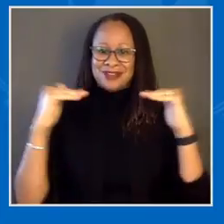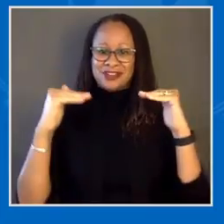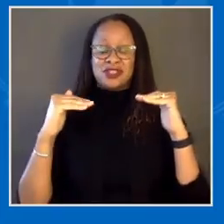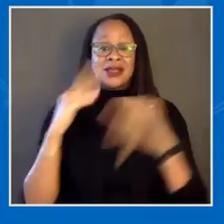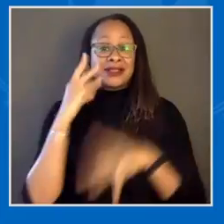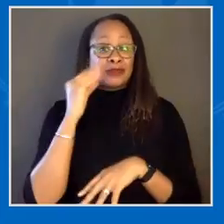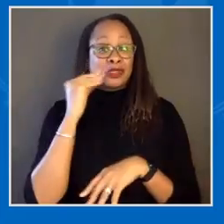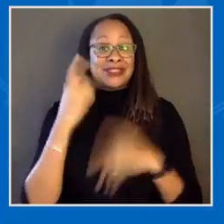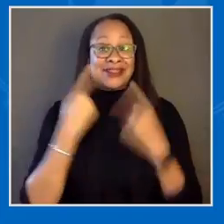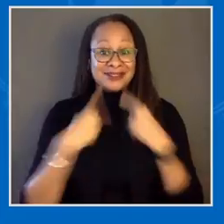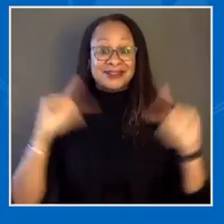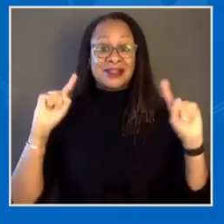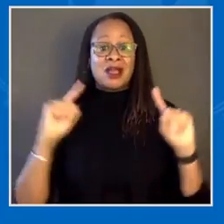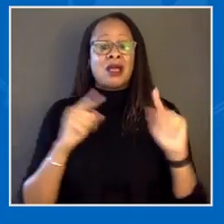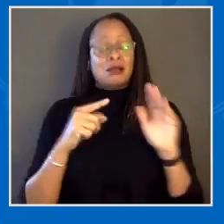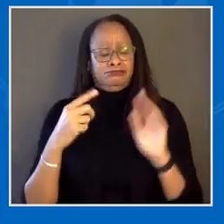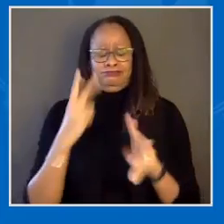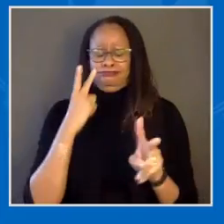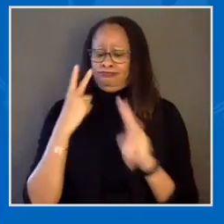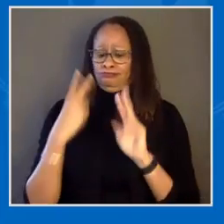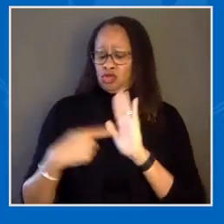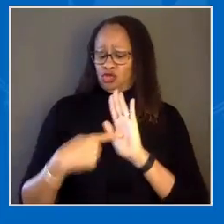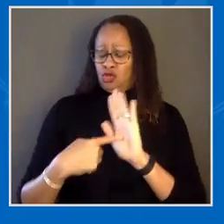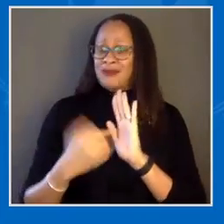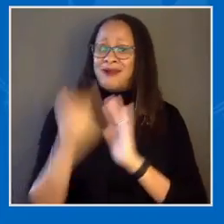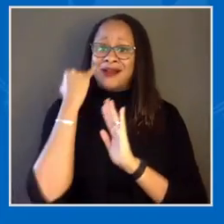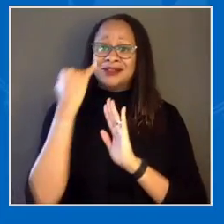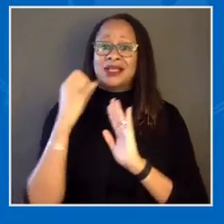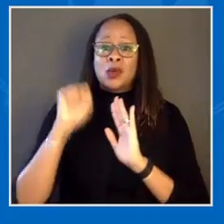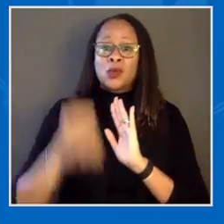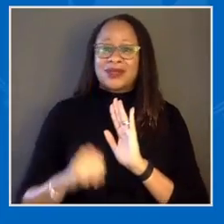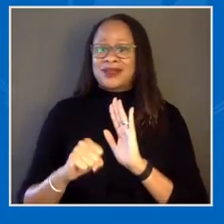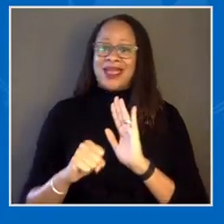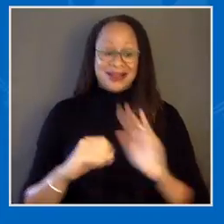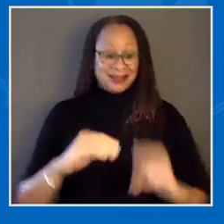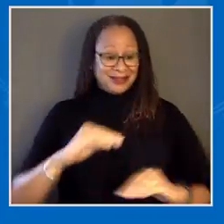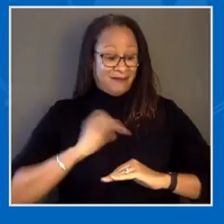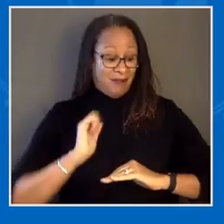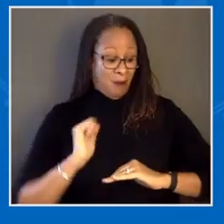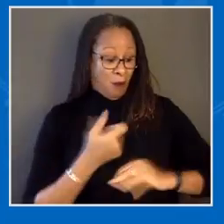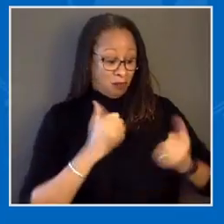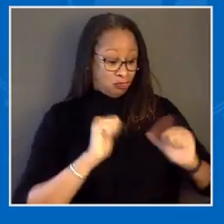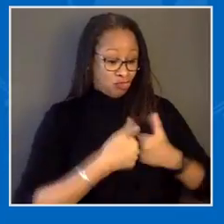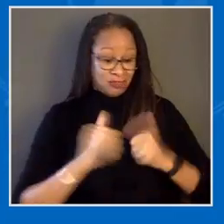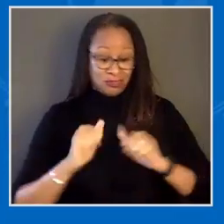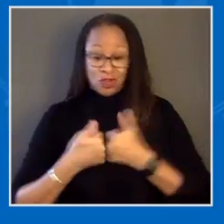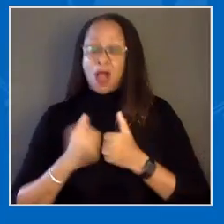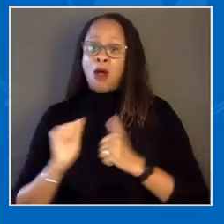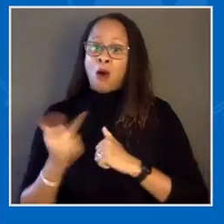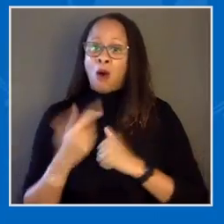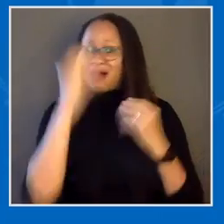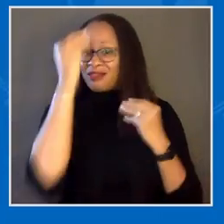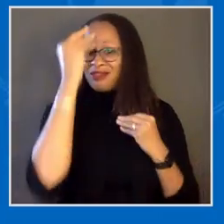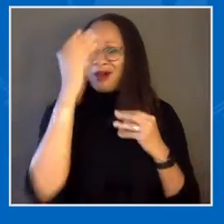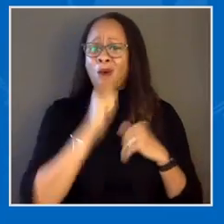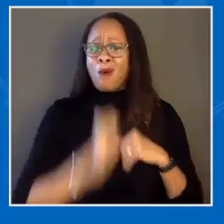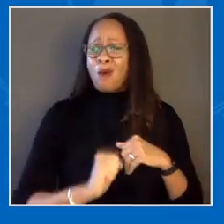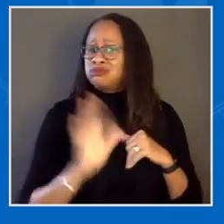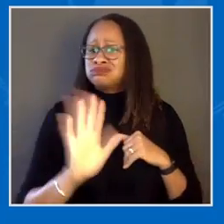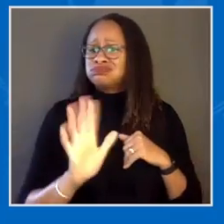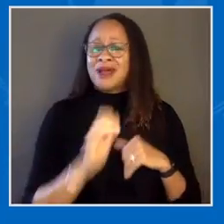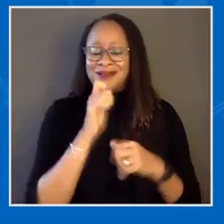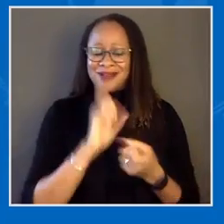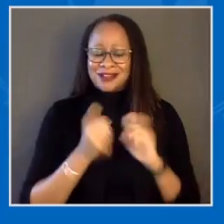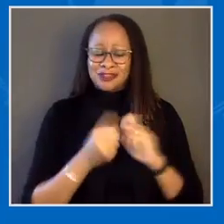they also reflect the idea that we cannot meet these challenges with old thinking and unchanged